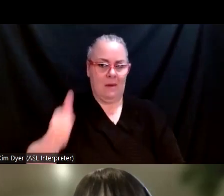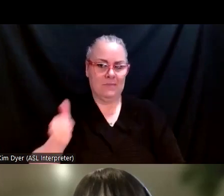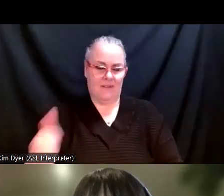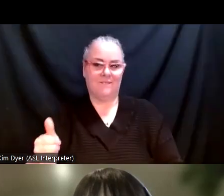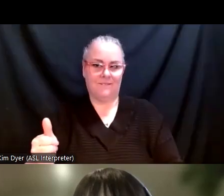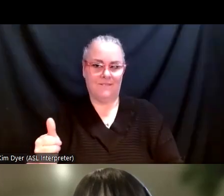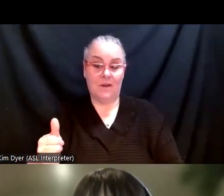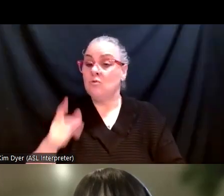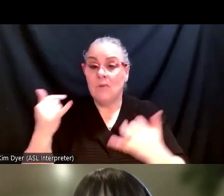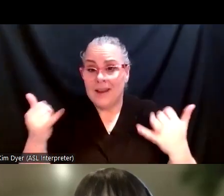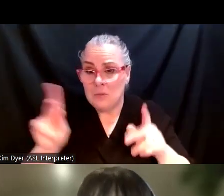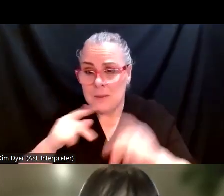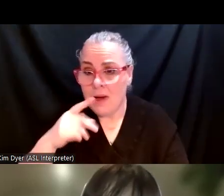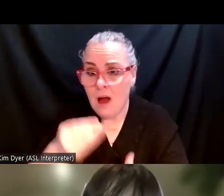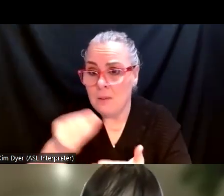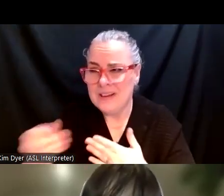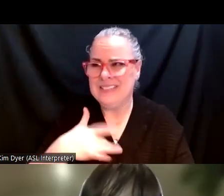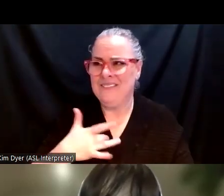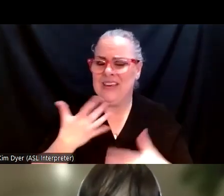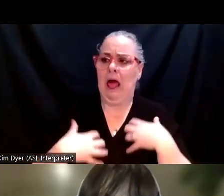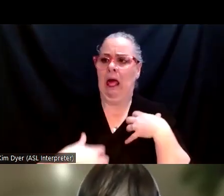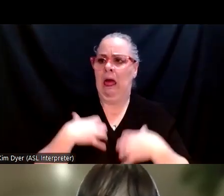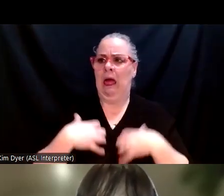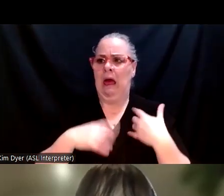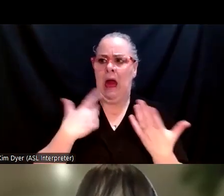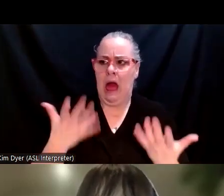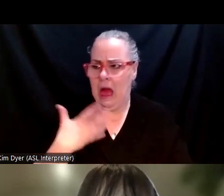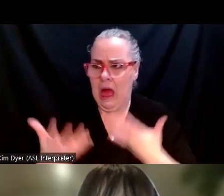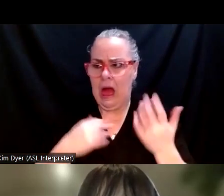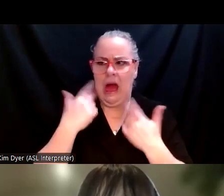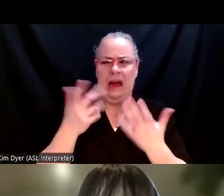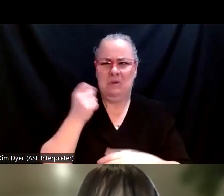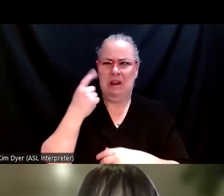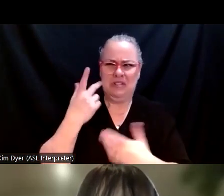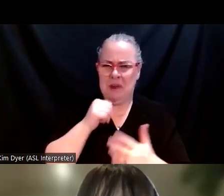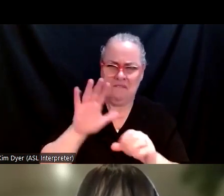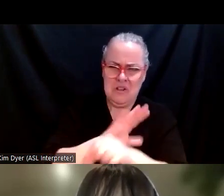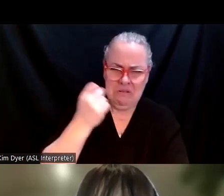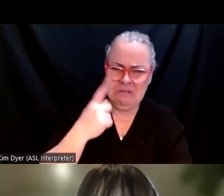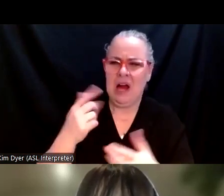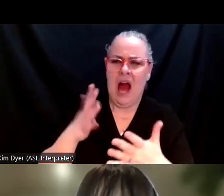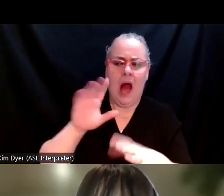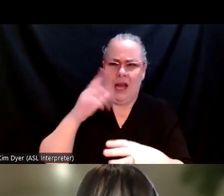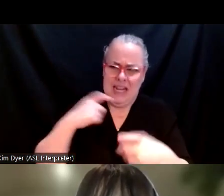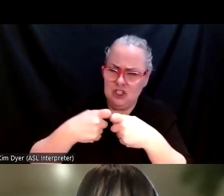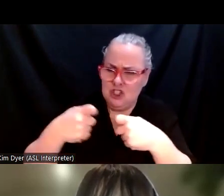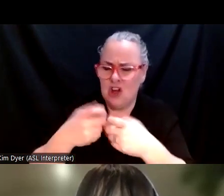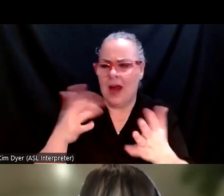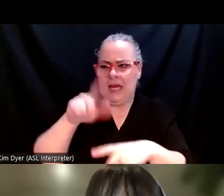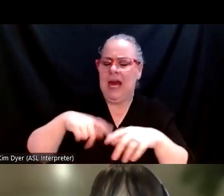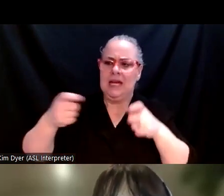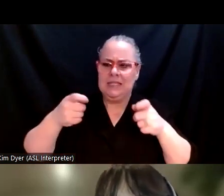not choosing electric is because it feels foreign and strange, and I need a charger and I can't deal with